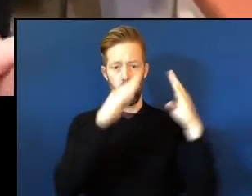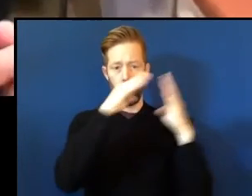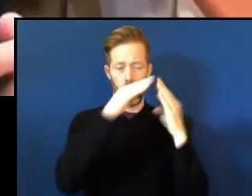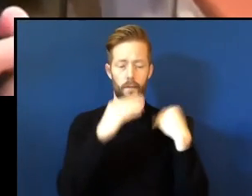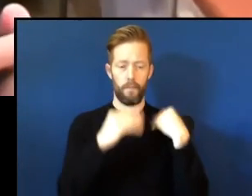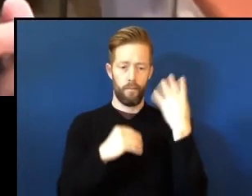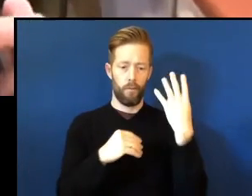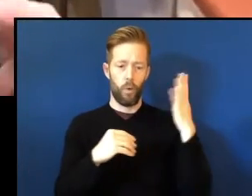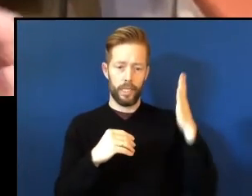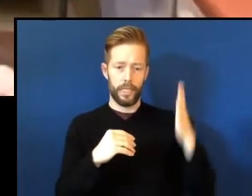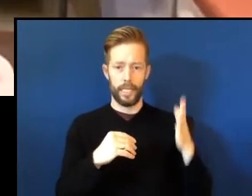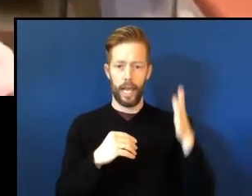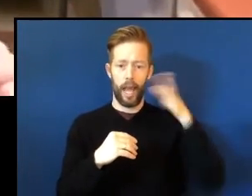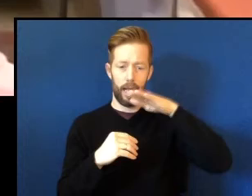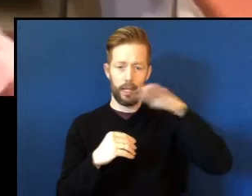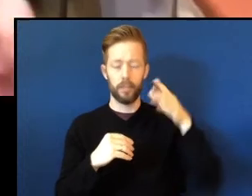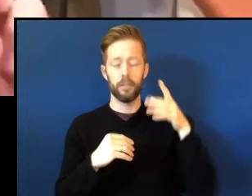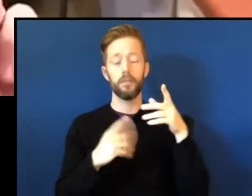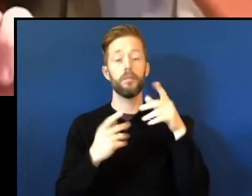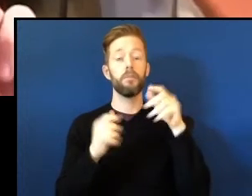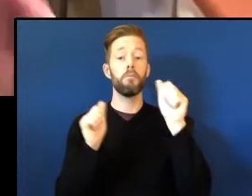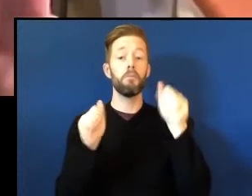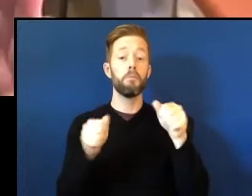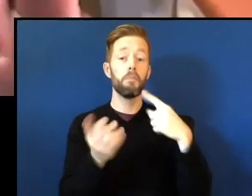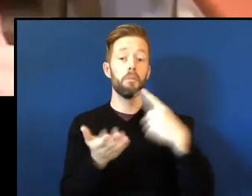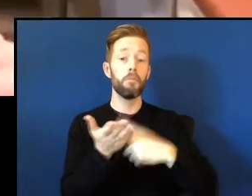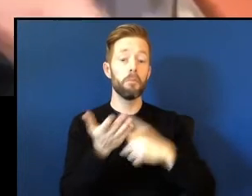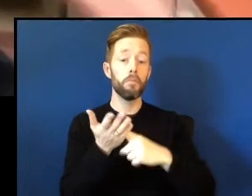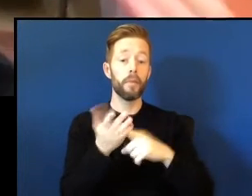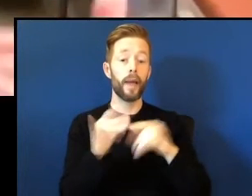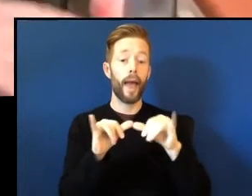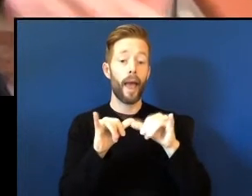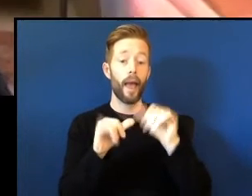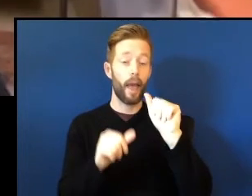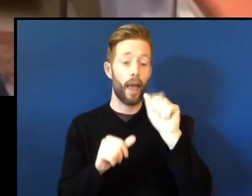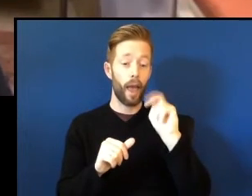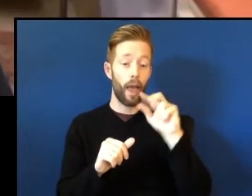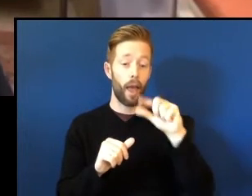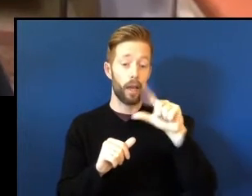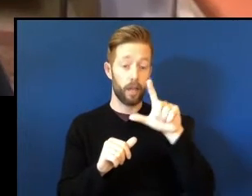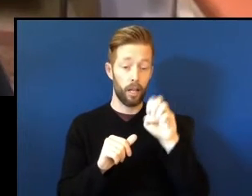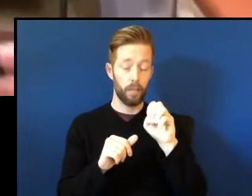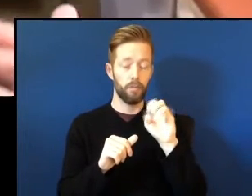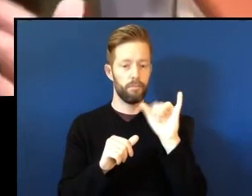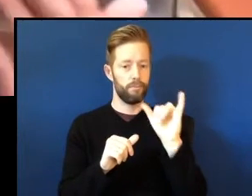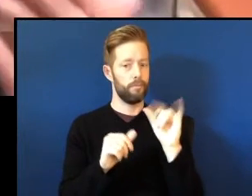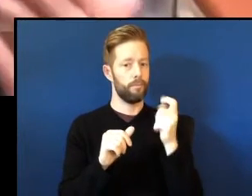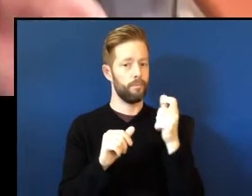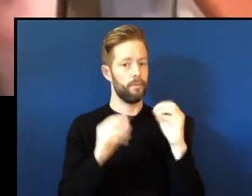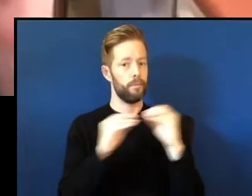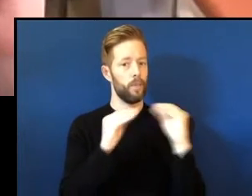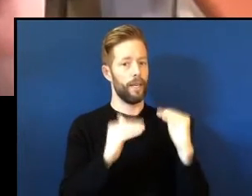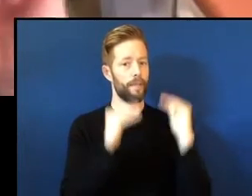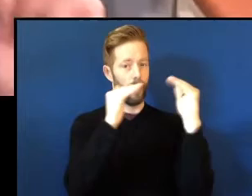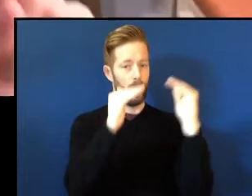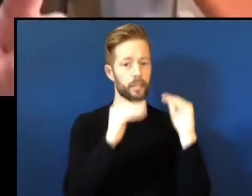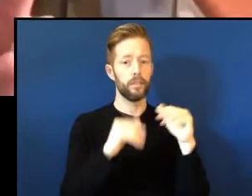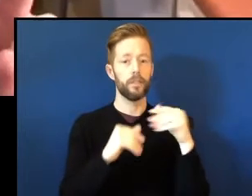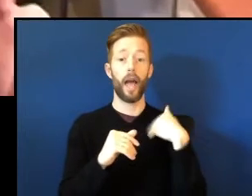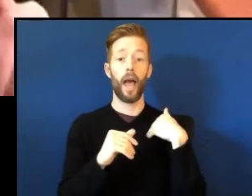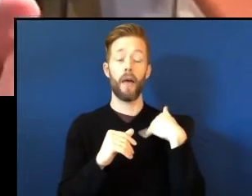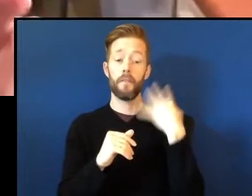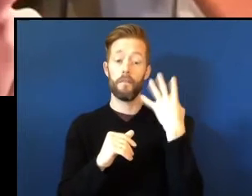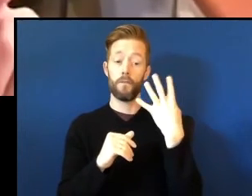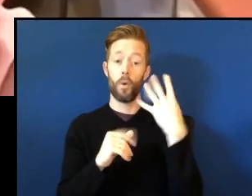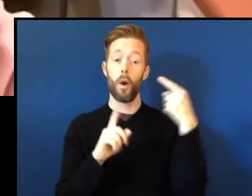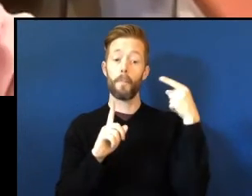sides. You can begin to talk about the angles, which is a little bit more advanced for kids. So is saying that it has 4